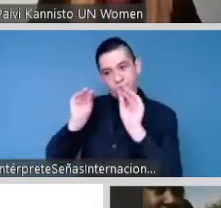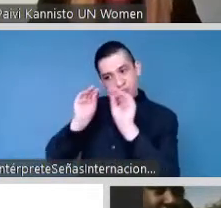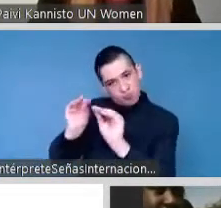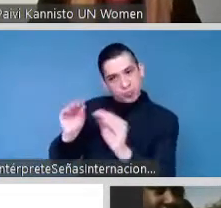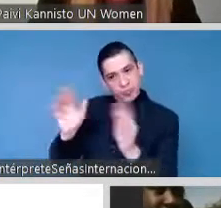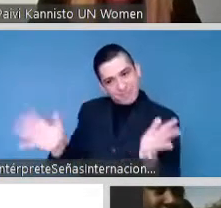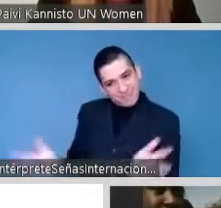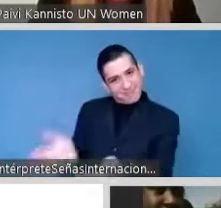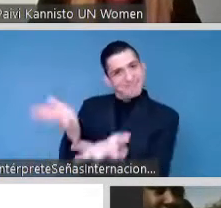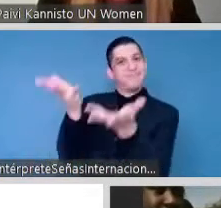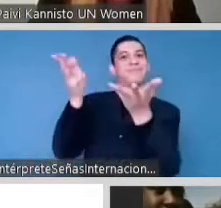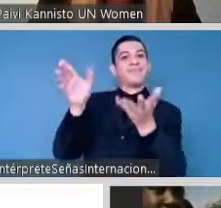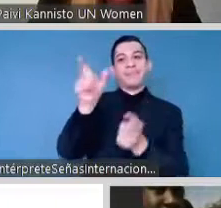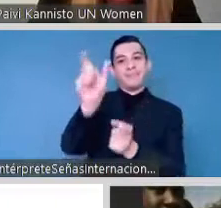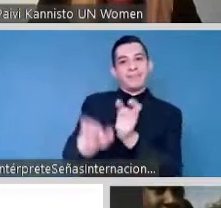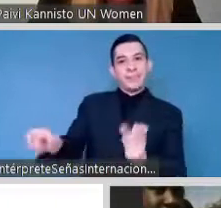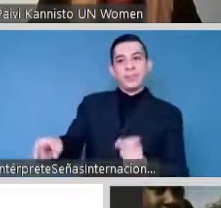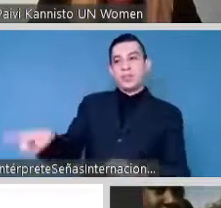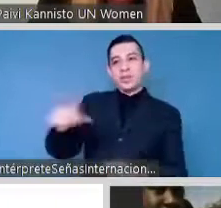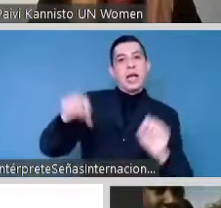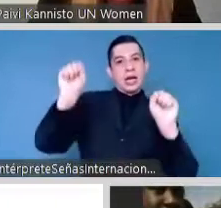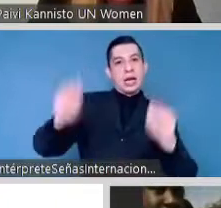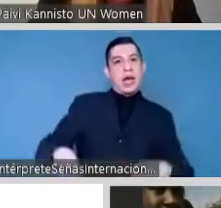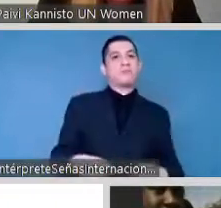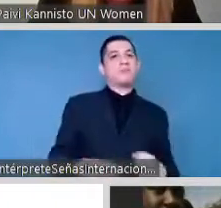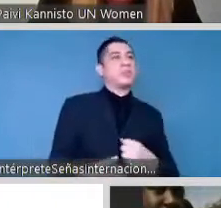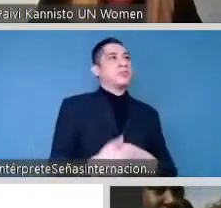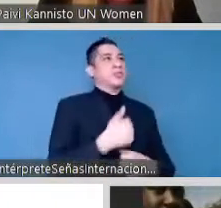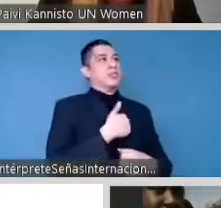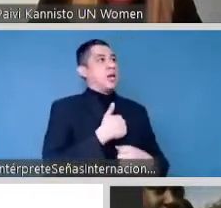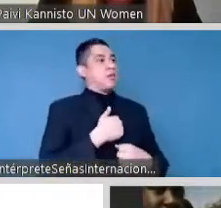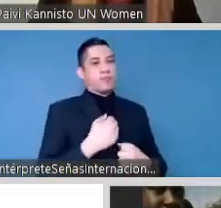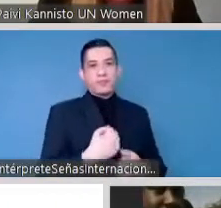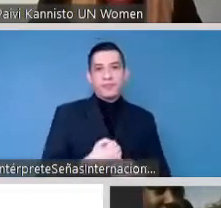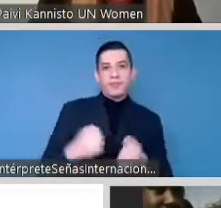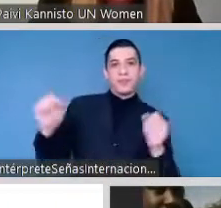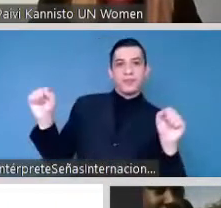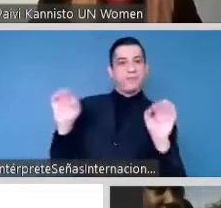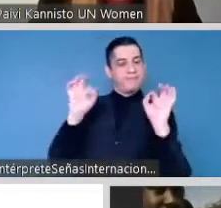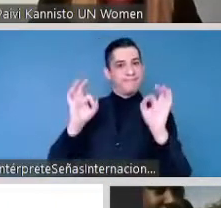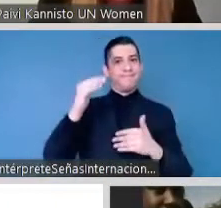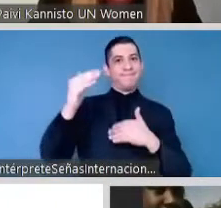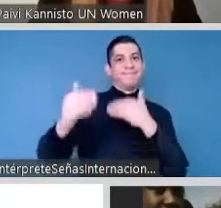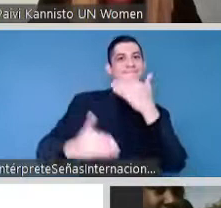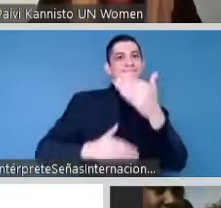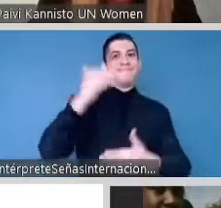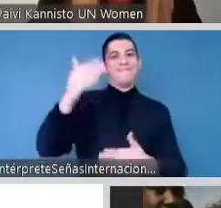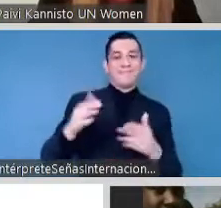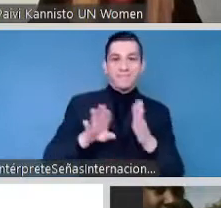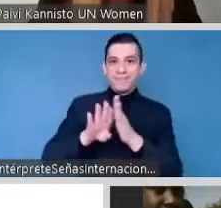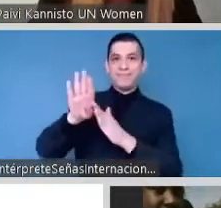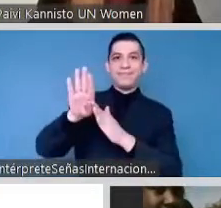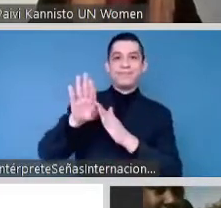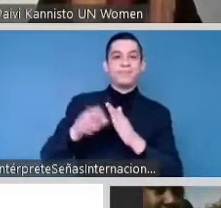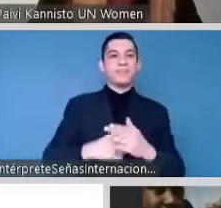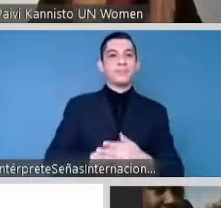strategies, which gave opportunity to reach more than 2 million people. In October 2020,